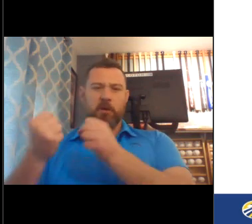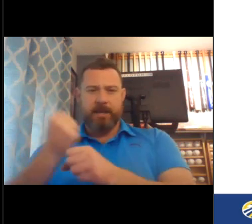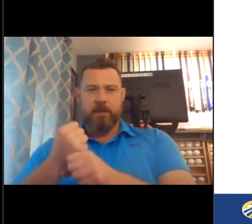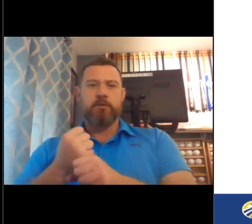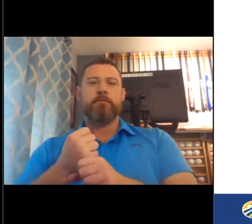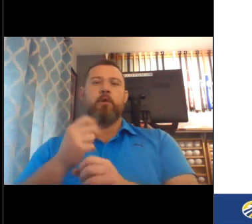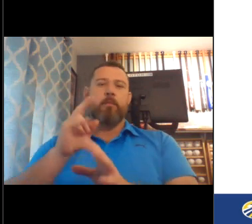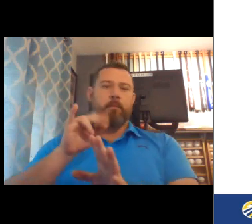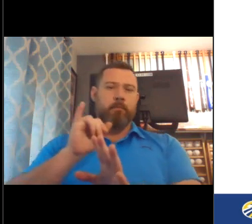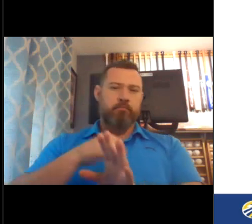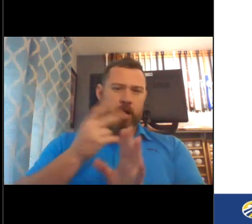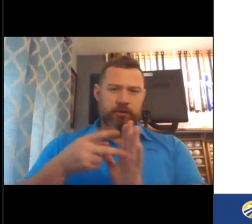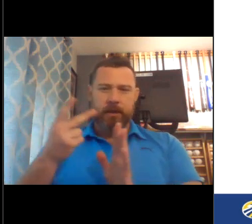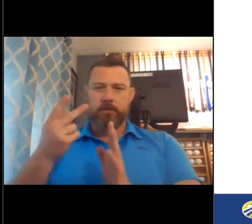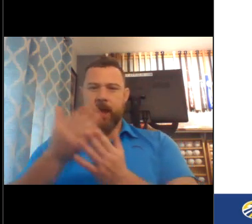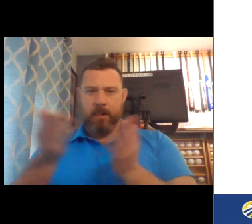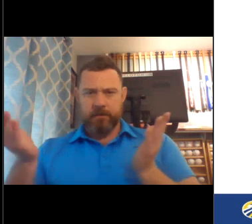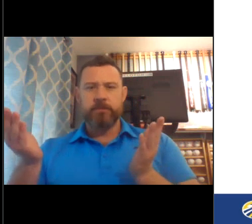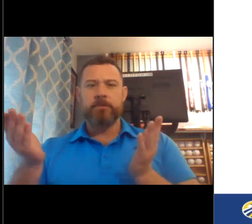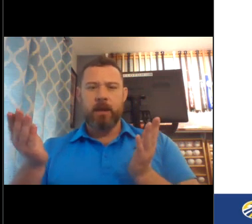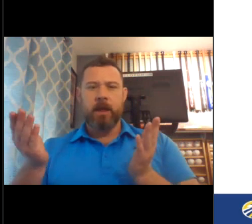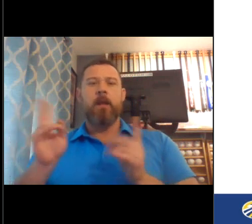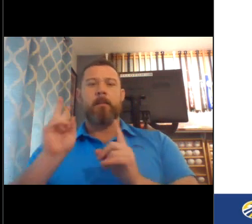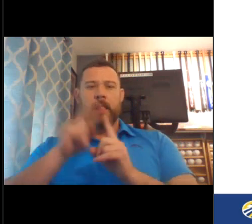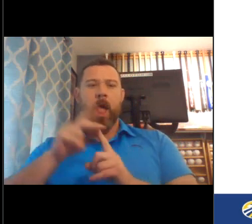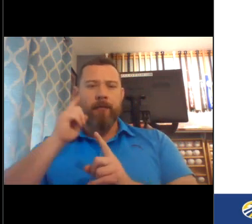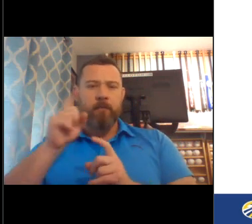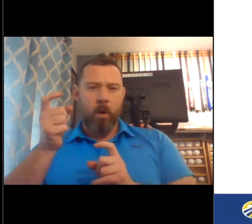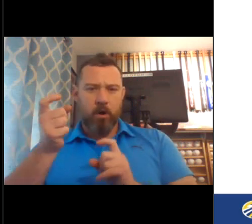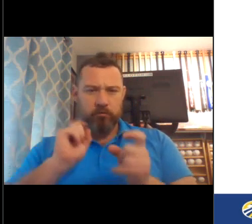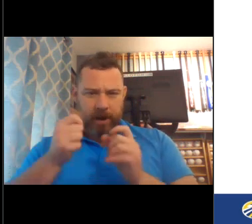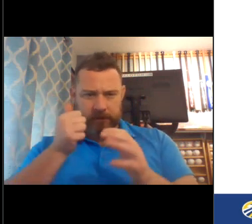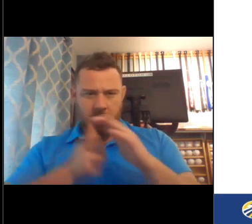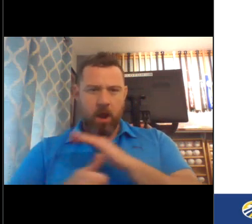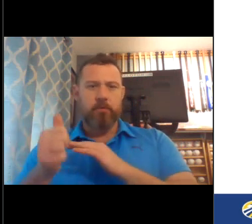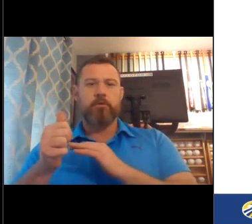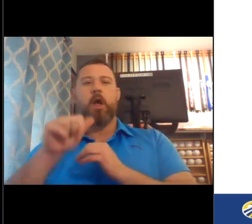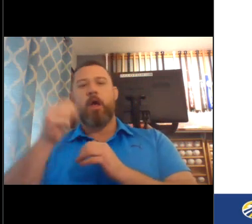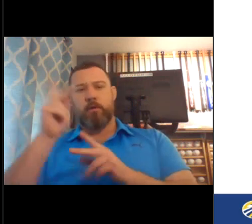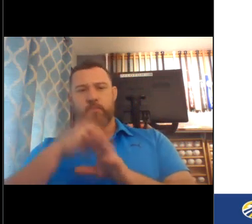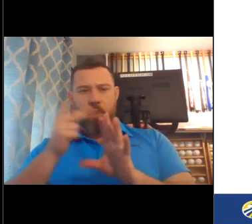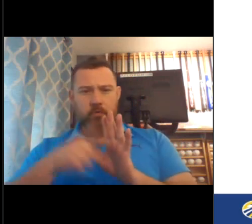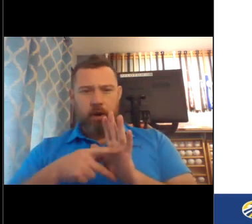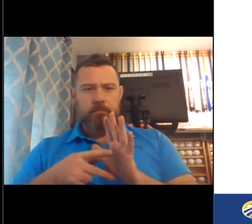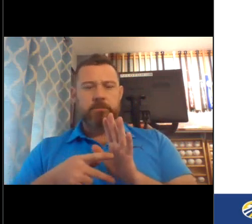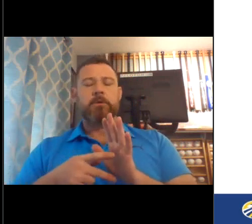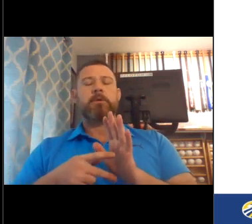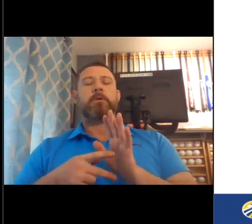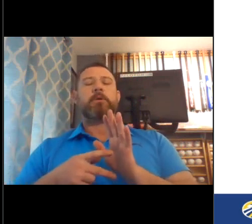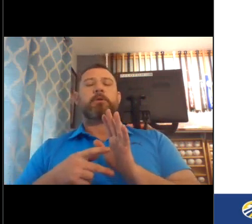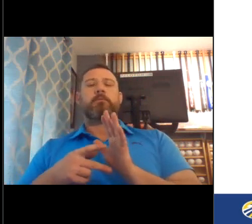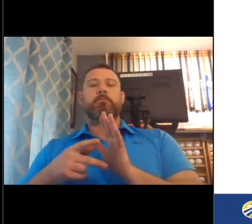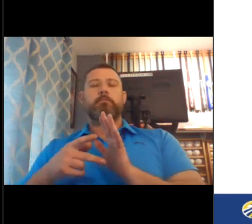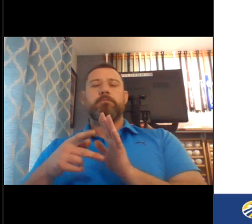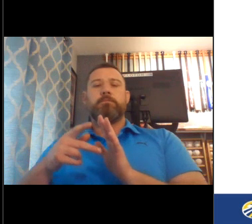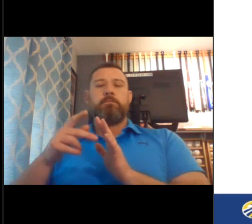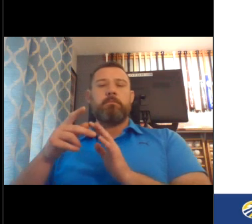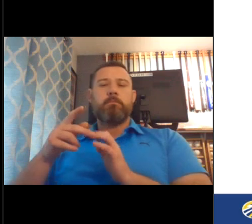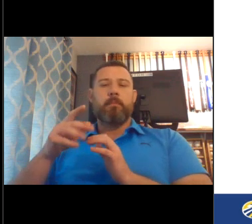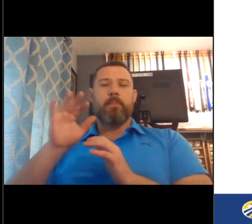elements. And we're also applying for grants under other programs, including the Grade